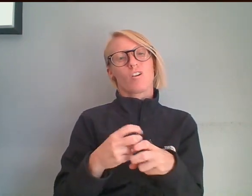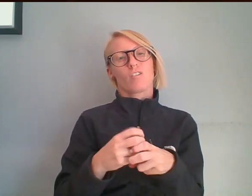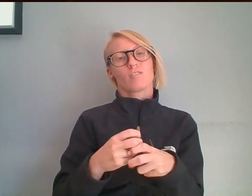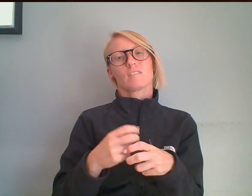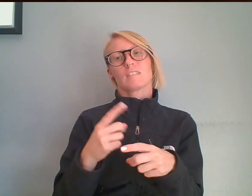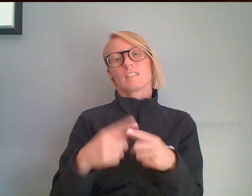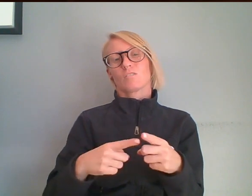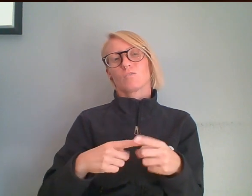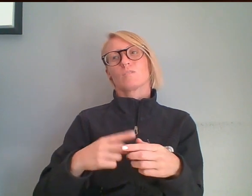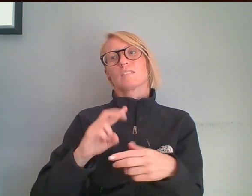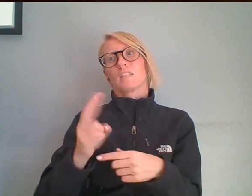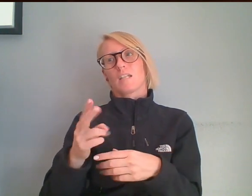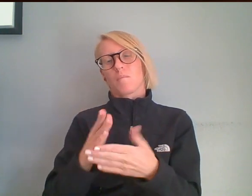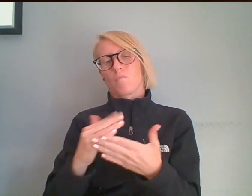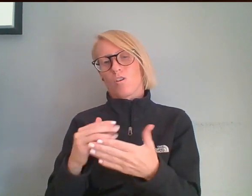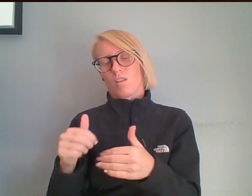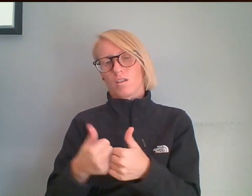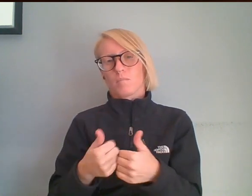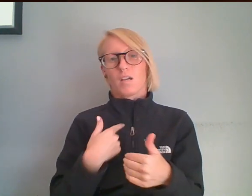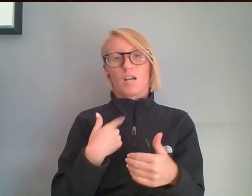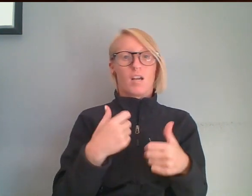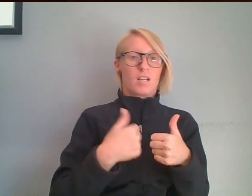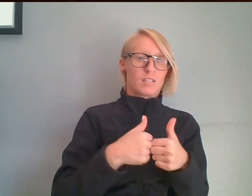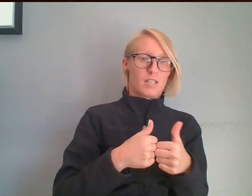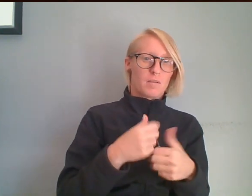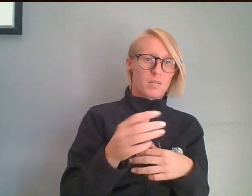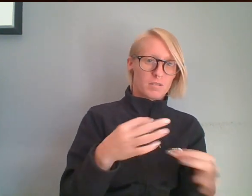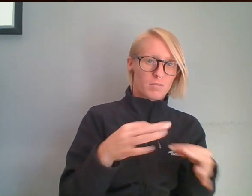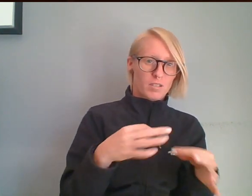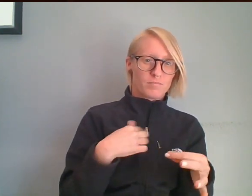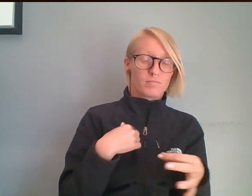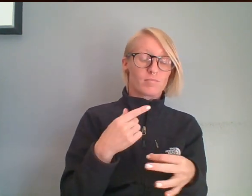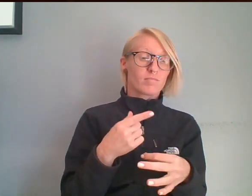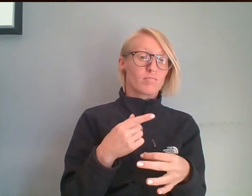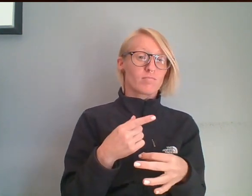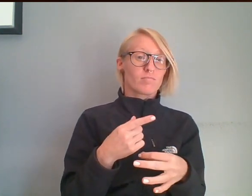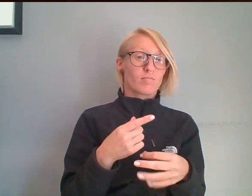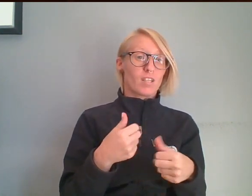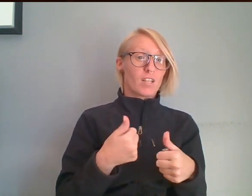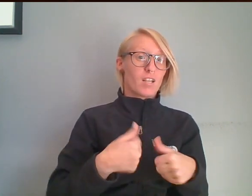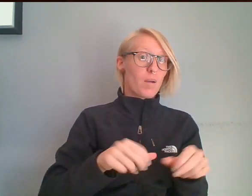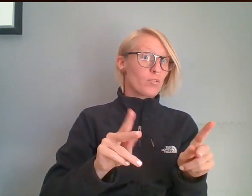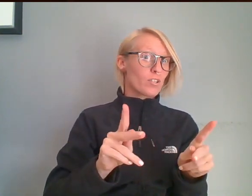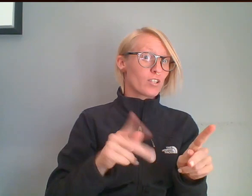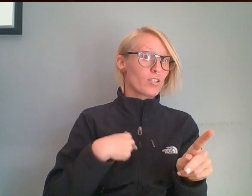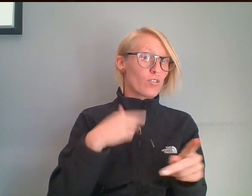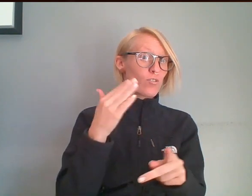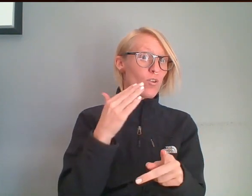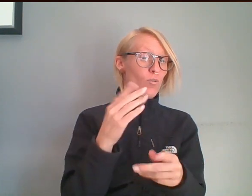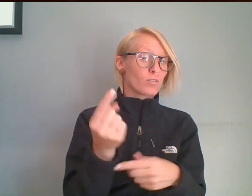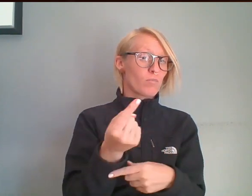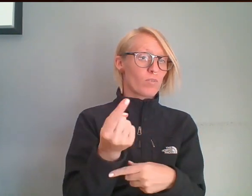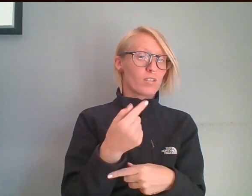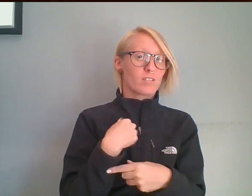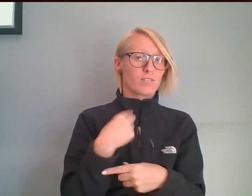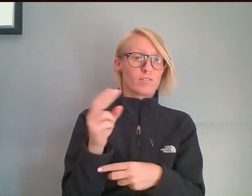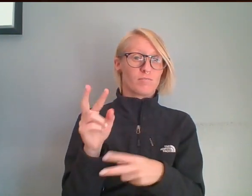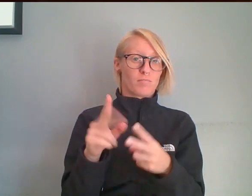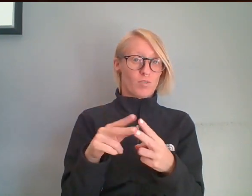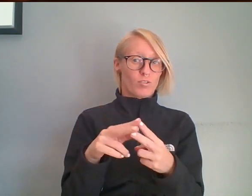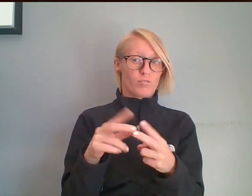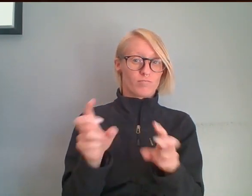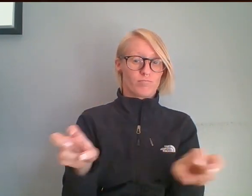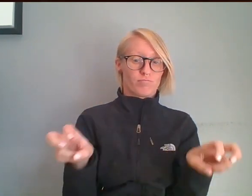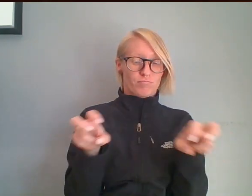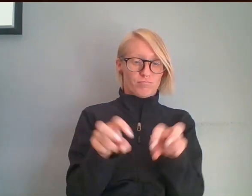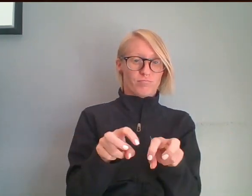So after I explain the game, this gives you a chance to get to know somebody. Here's how it works. If you have a partner, you and your